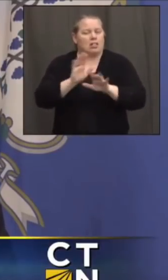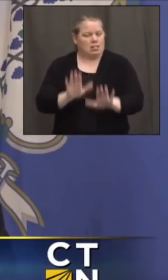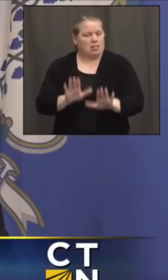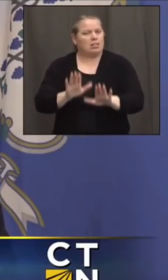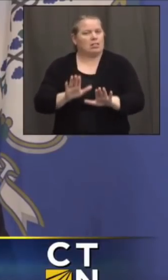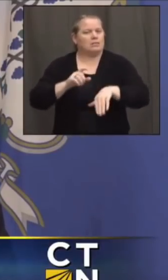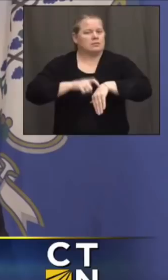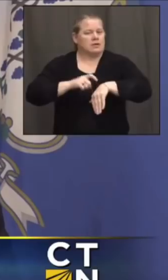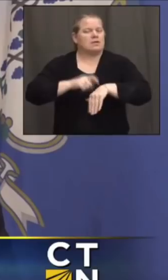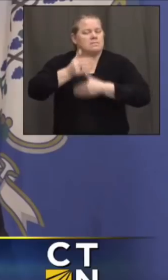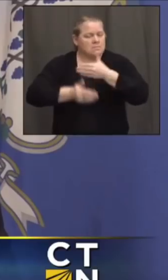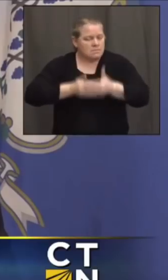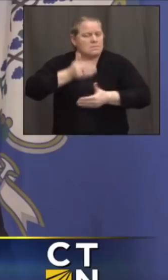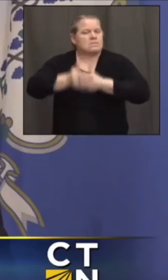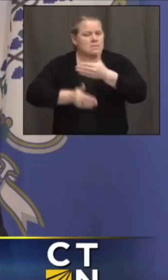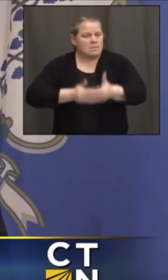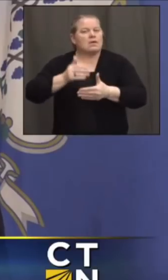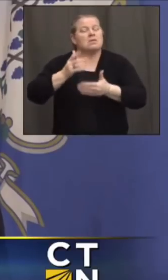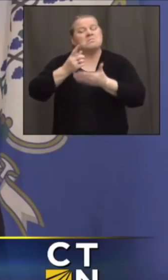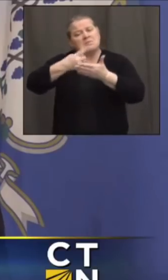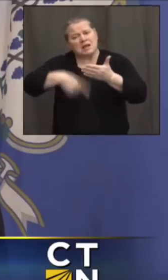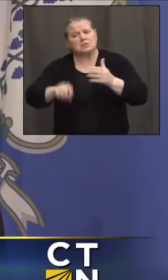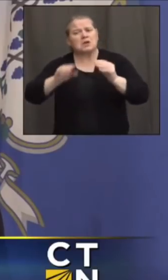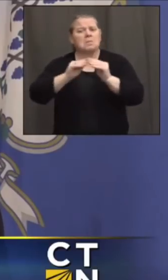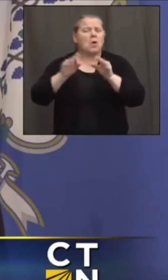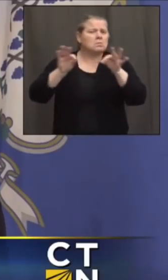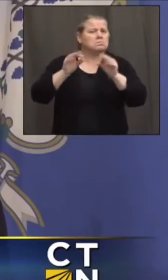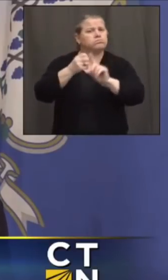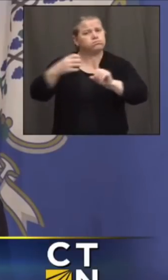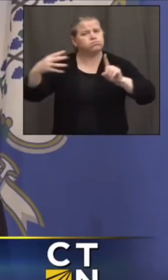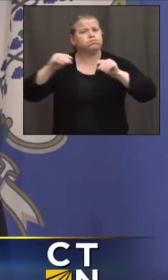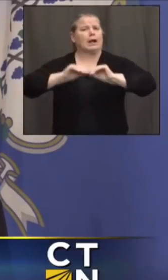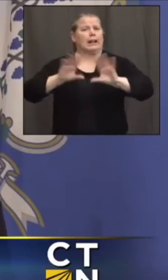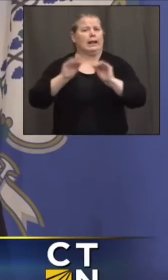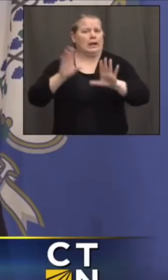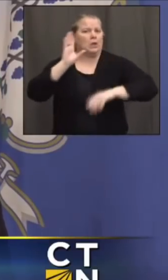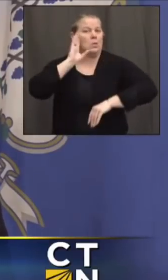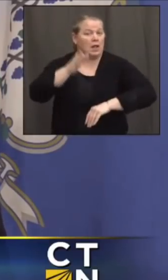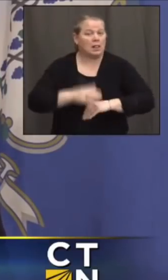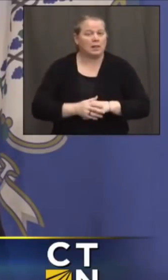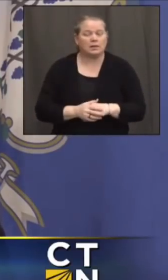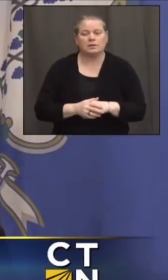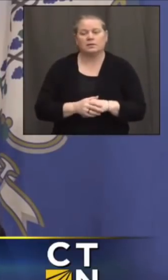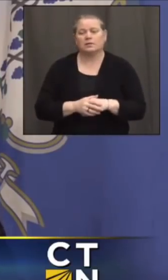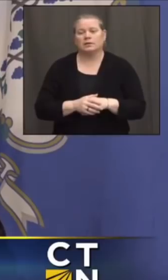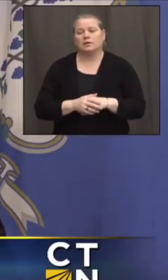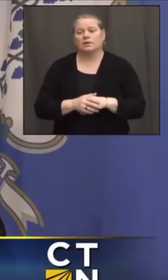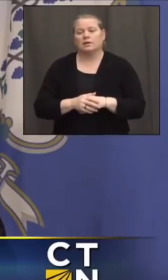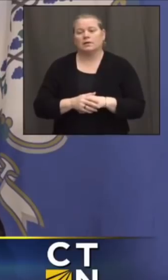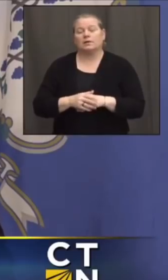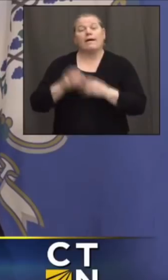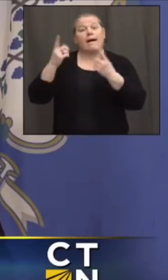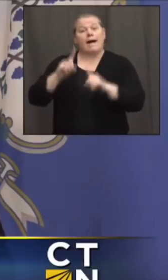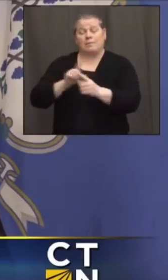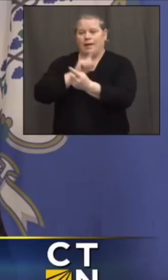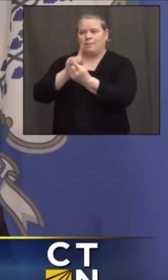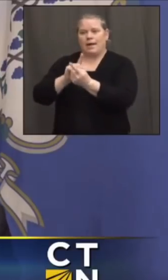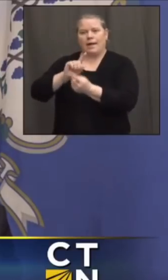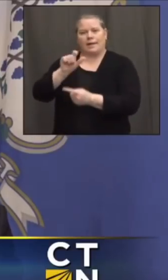that first thing next week. Also, good news, met with Jeff Zients. He's the new COVID